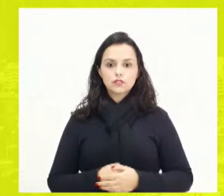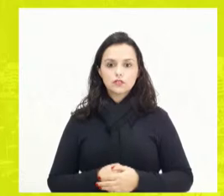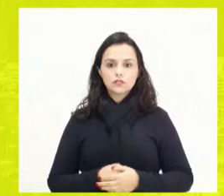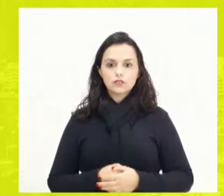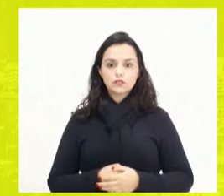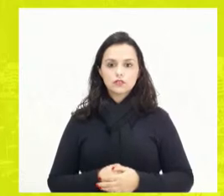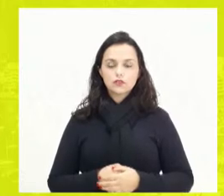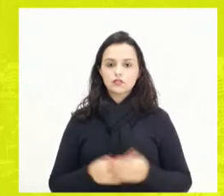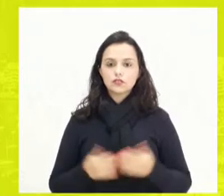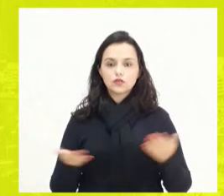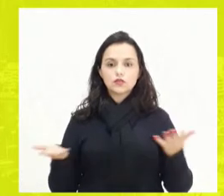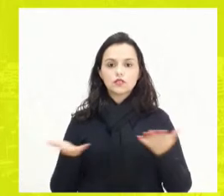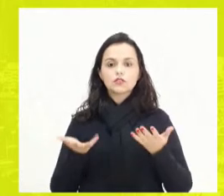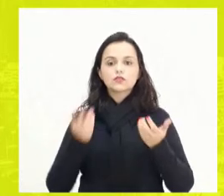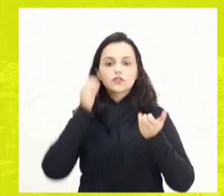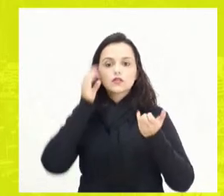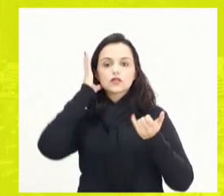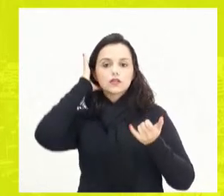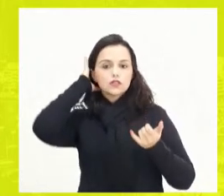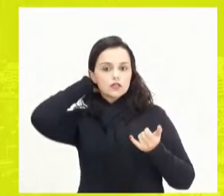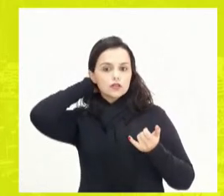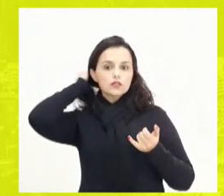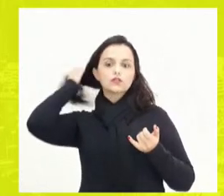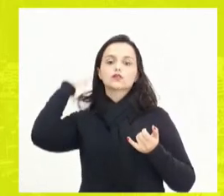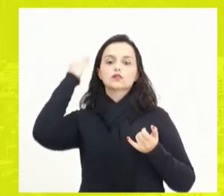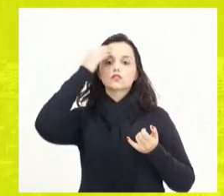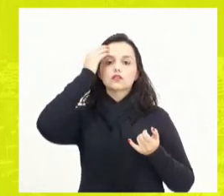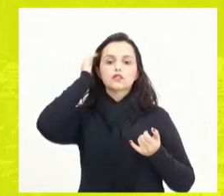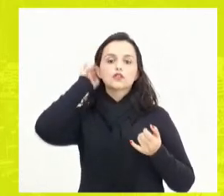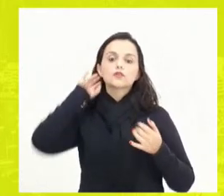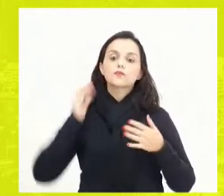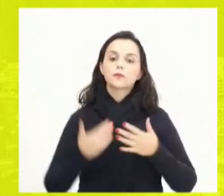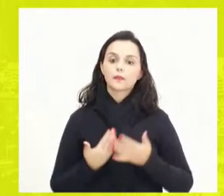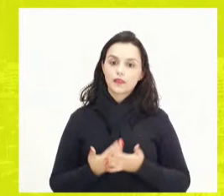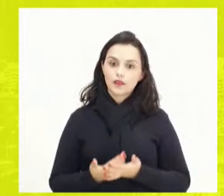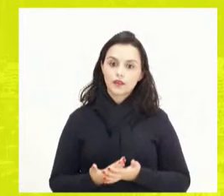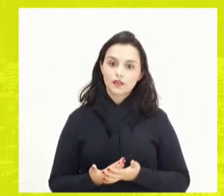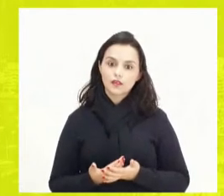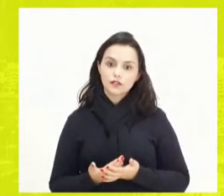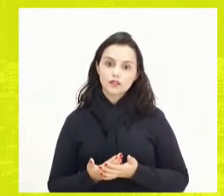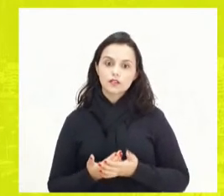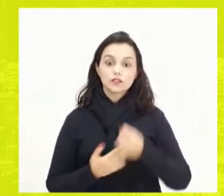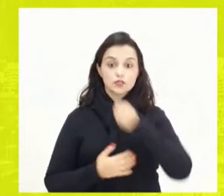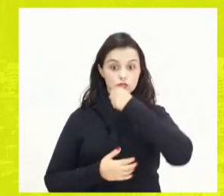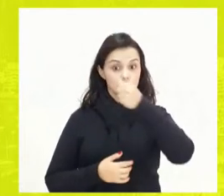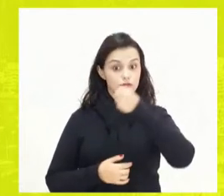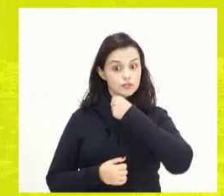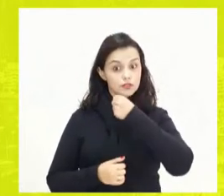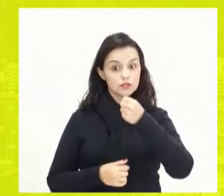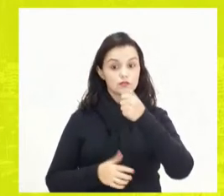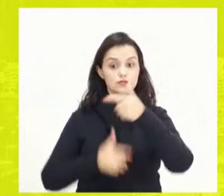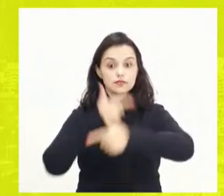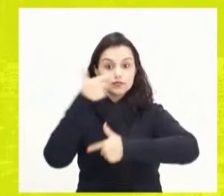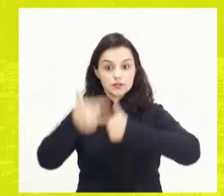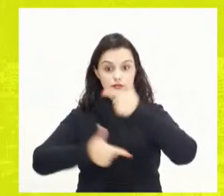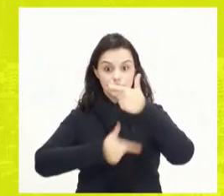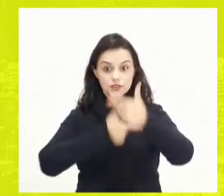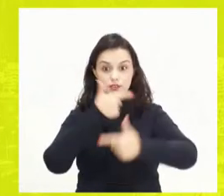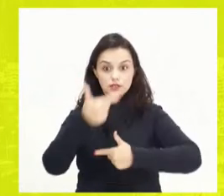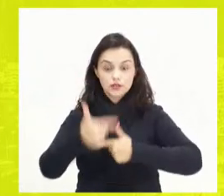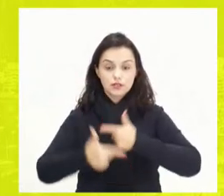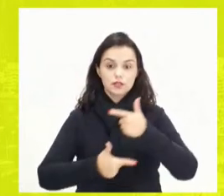i mean they they actually were found bad so their have death